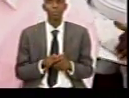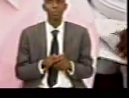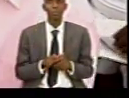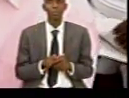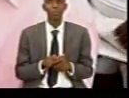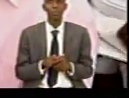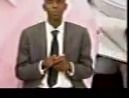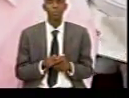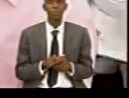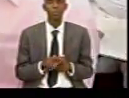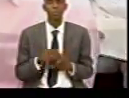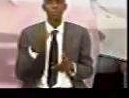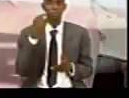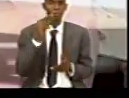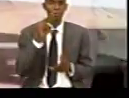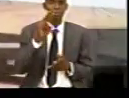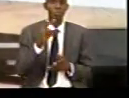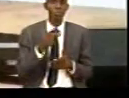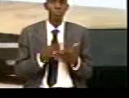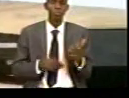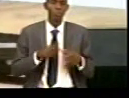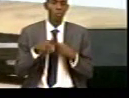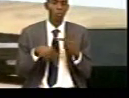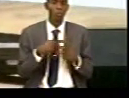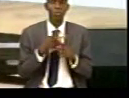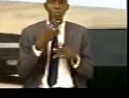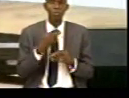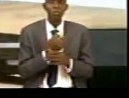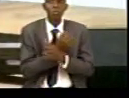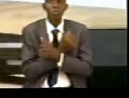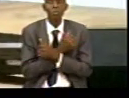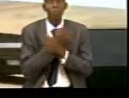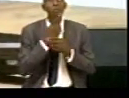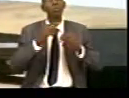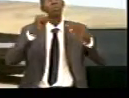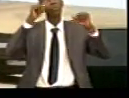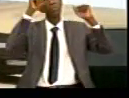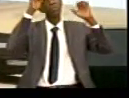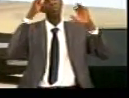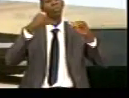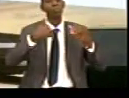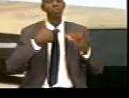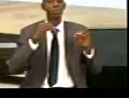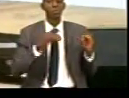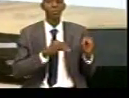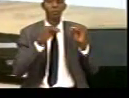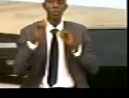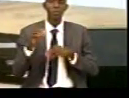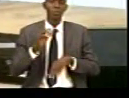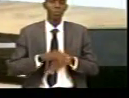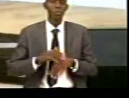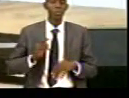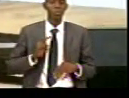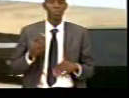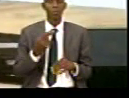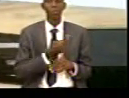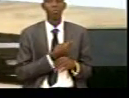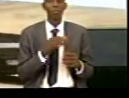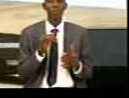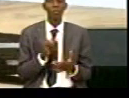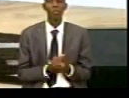1, behold what manner of love the Father has bestowed upon